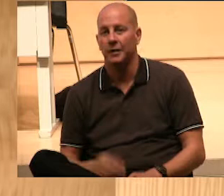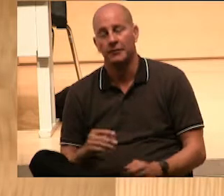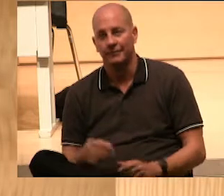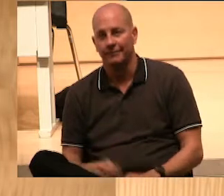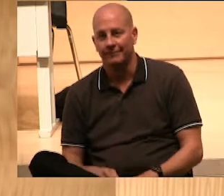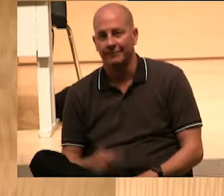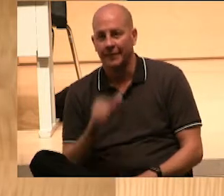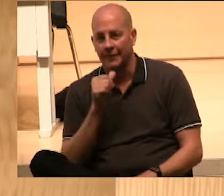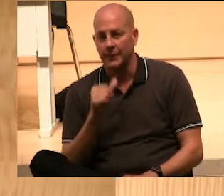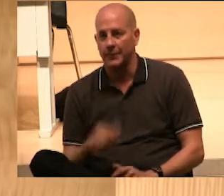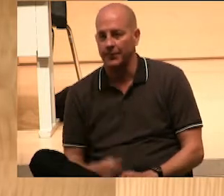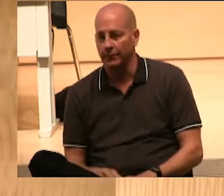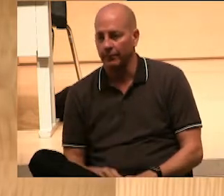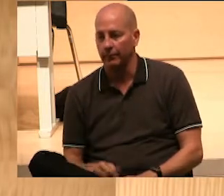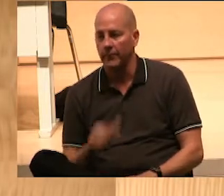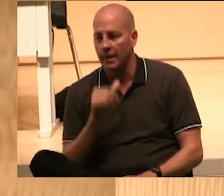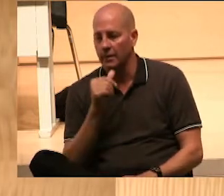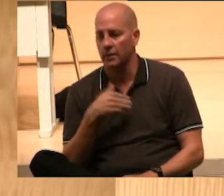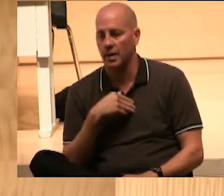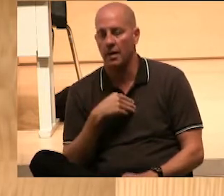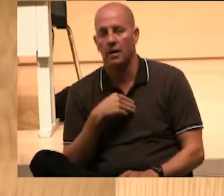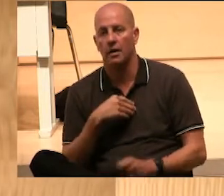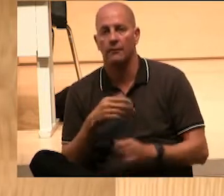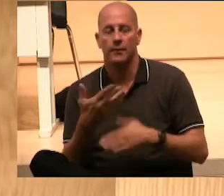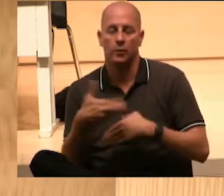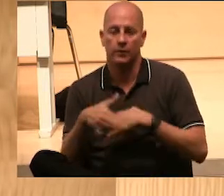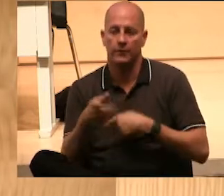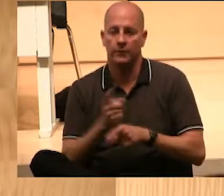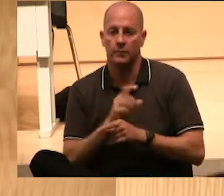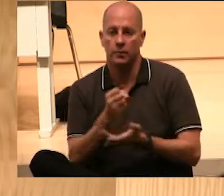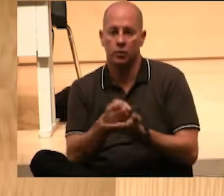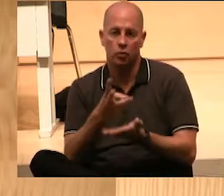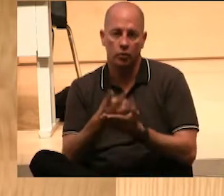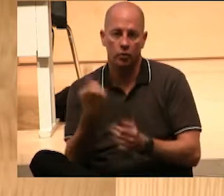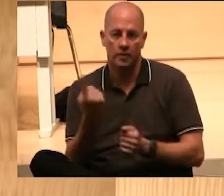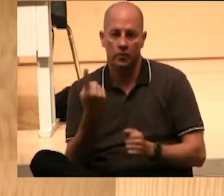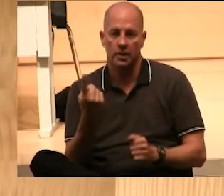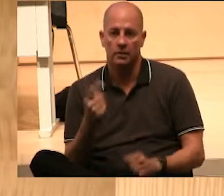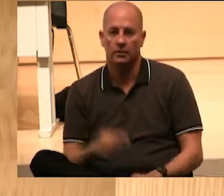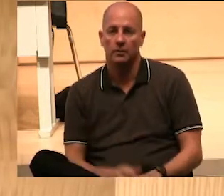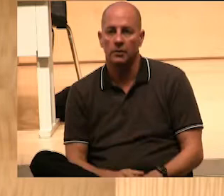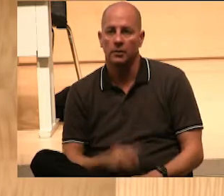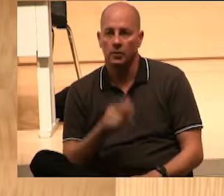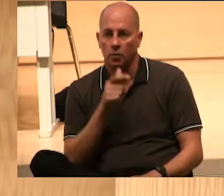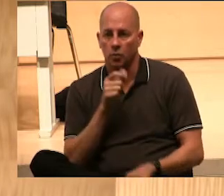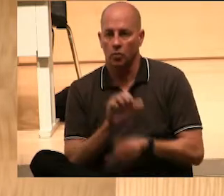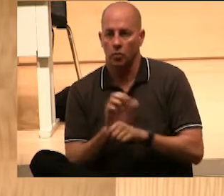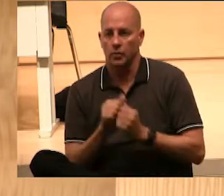and maybe getting a reference from a social worker if someone hasn't worked.